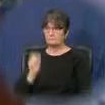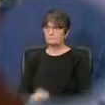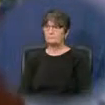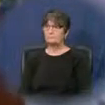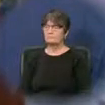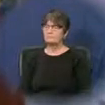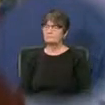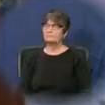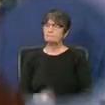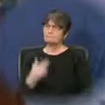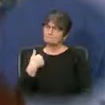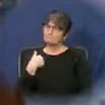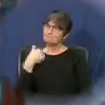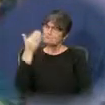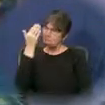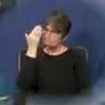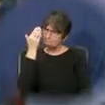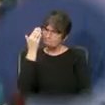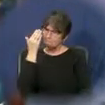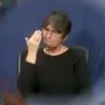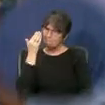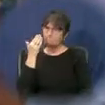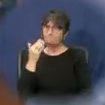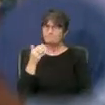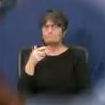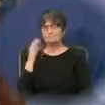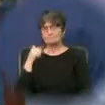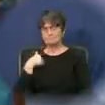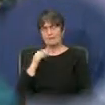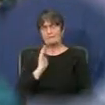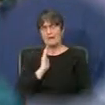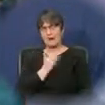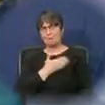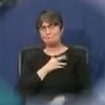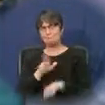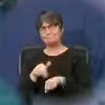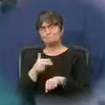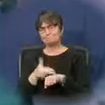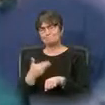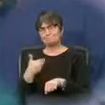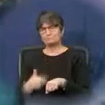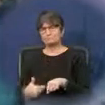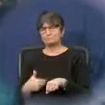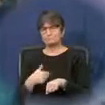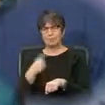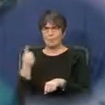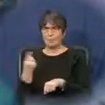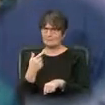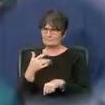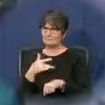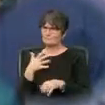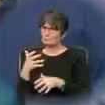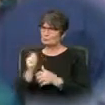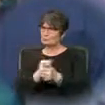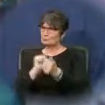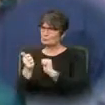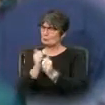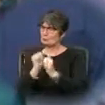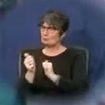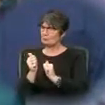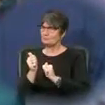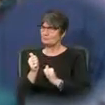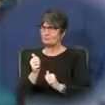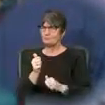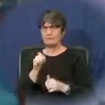I think we all well know that rather integral to our human nature is competition, a spirit